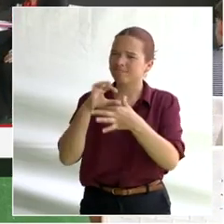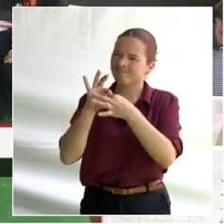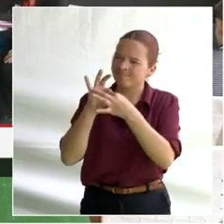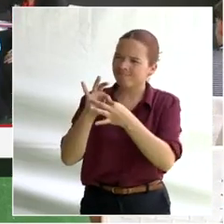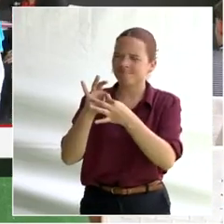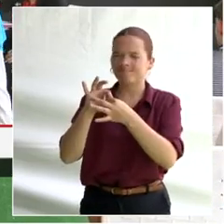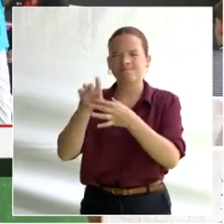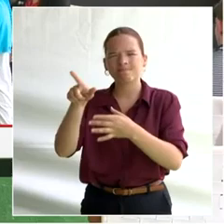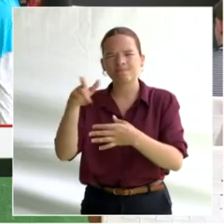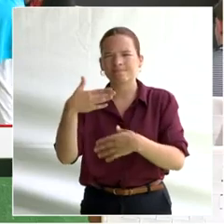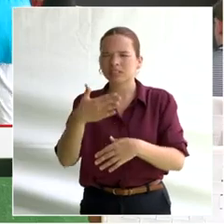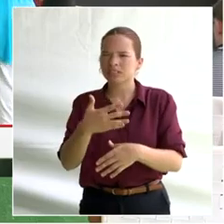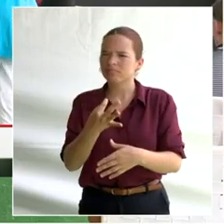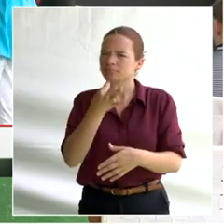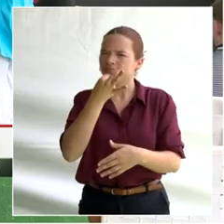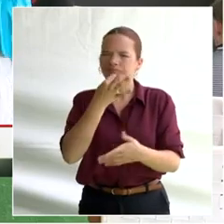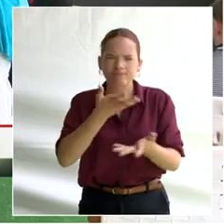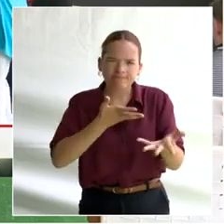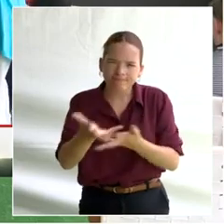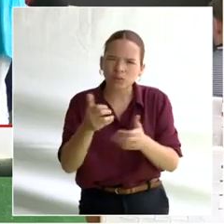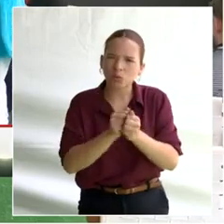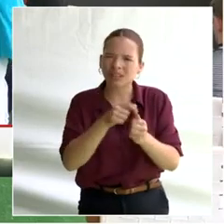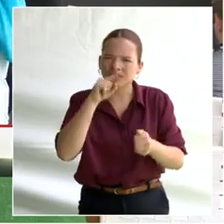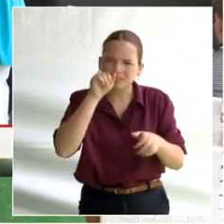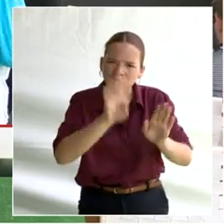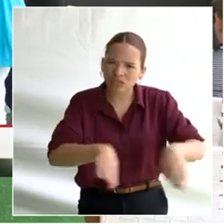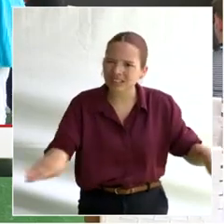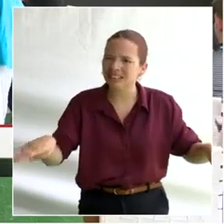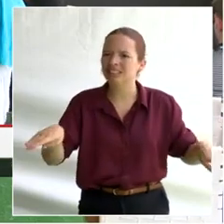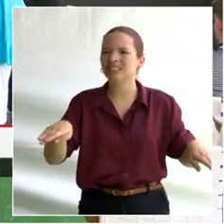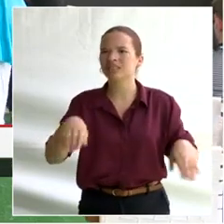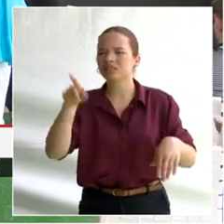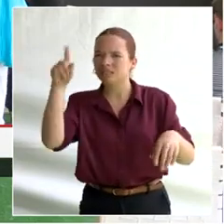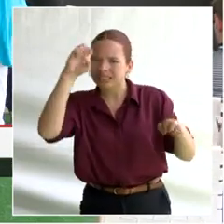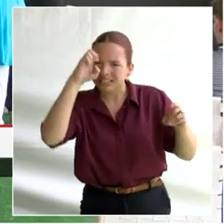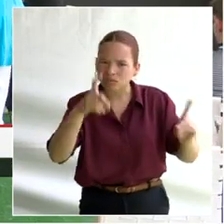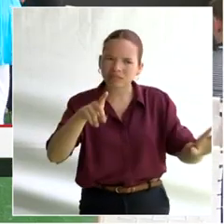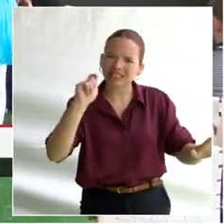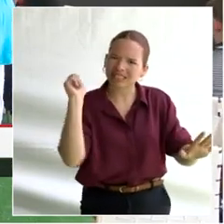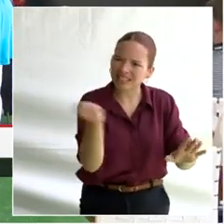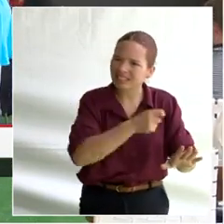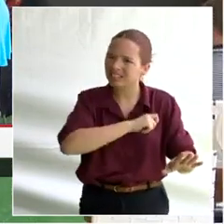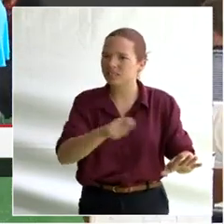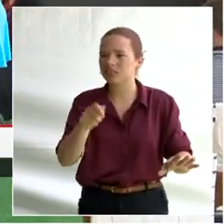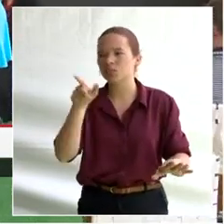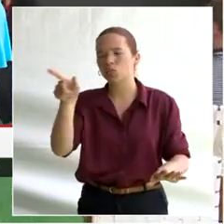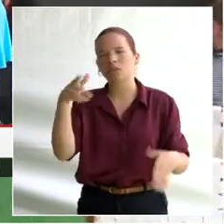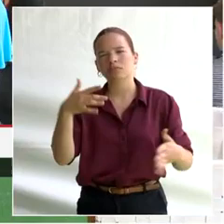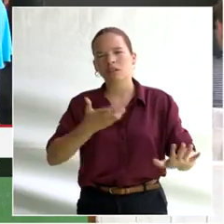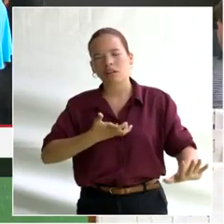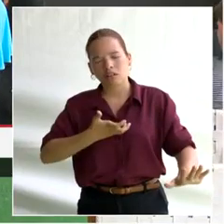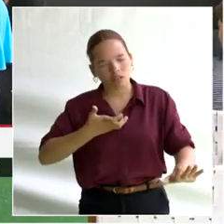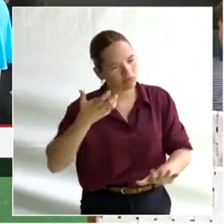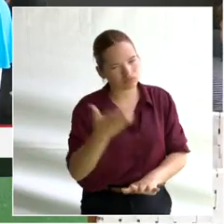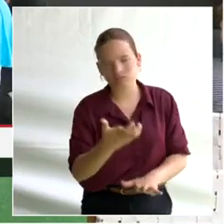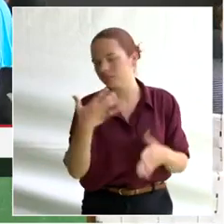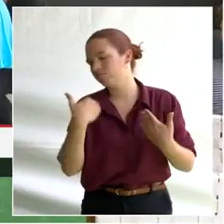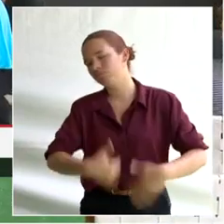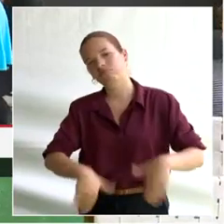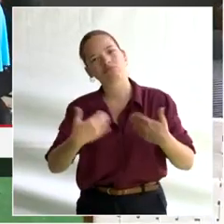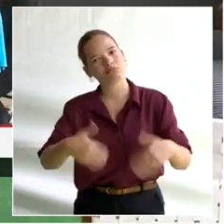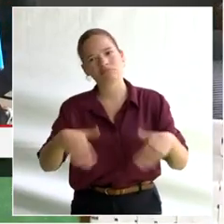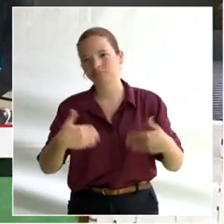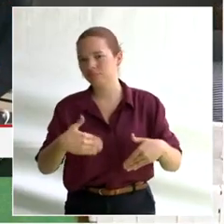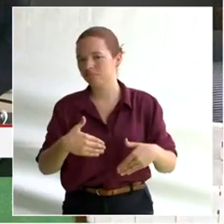tennis and education. Cora, let's hear it for Cora Masters-Berry, please. And the Southeast Tennis and Learning Center, one